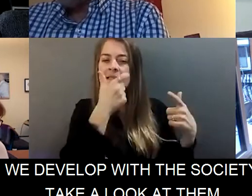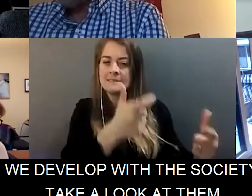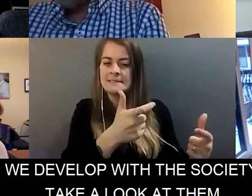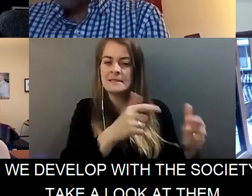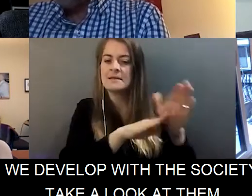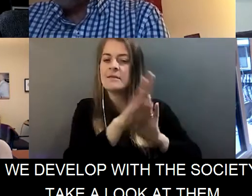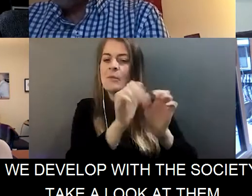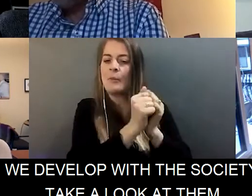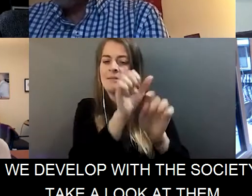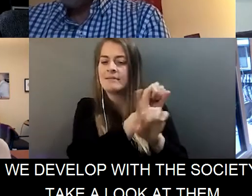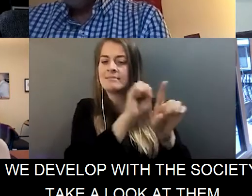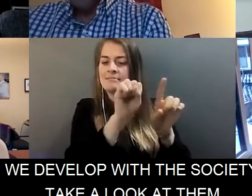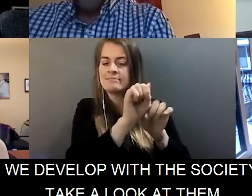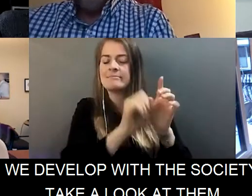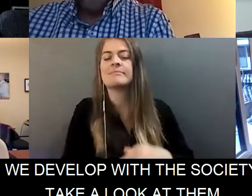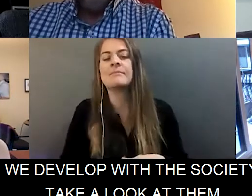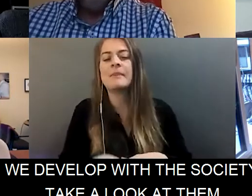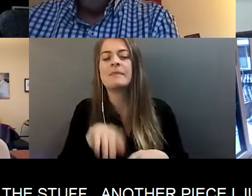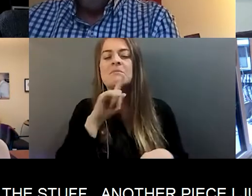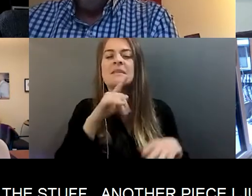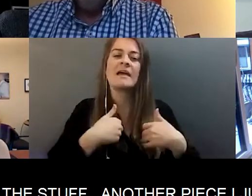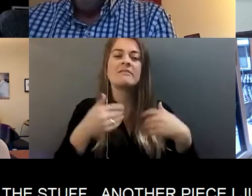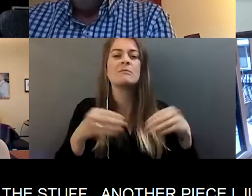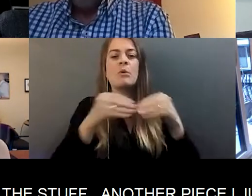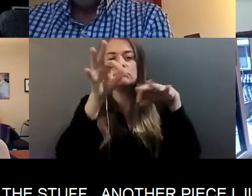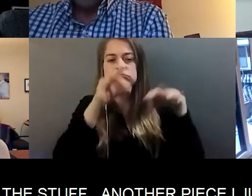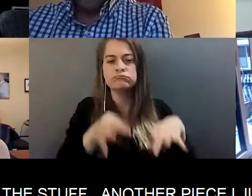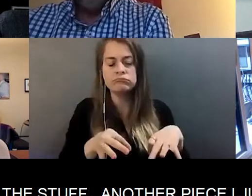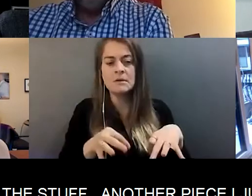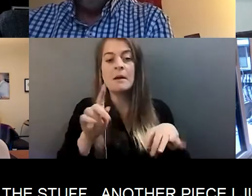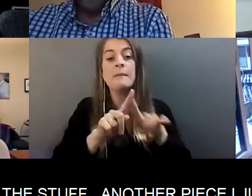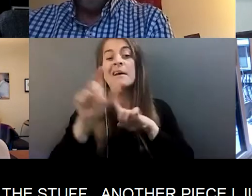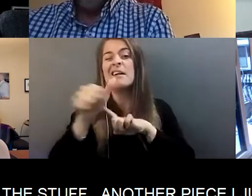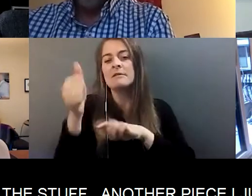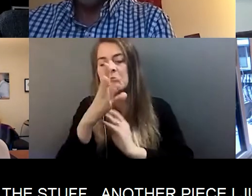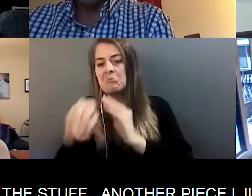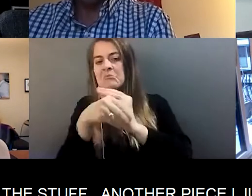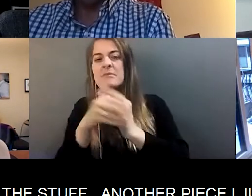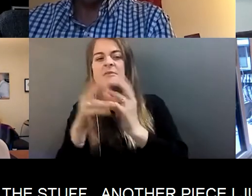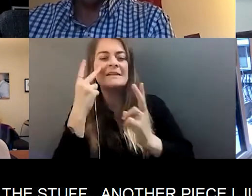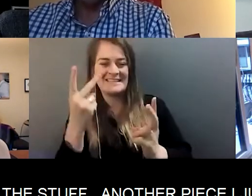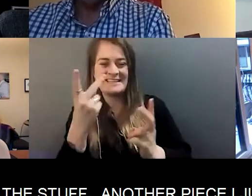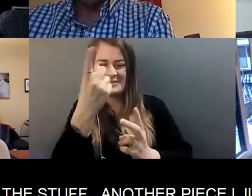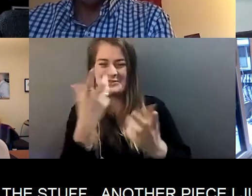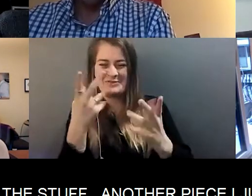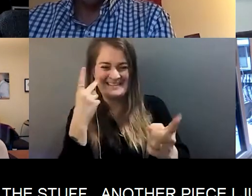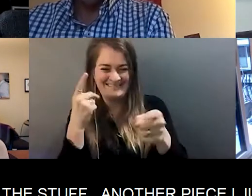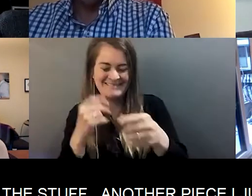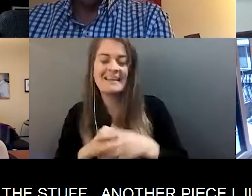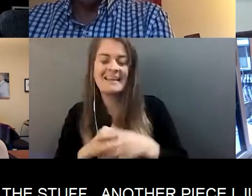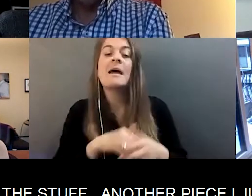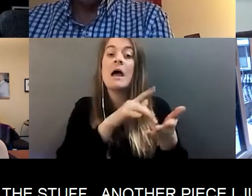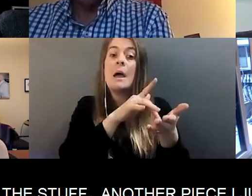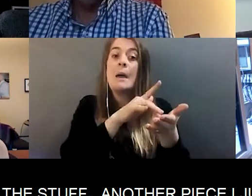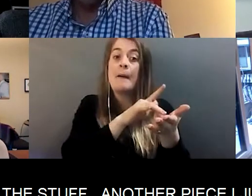you can take a look at them. It covers this stuff. And another piece I just want to flag, because we've already seen a question on this issue, is medication